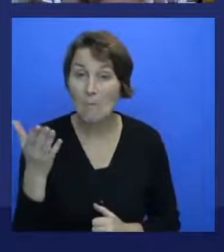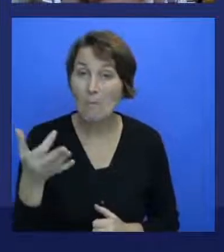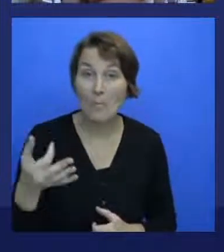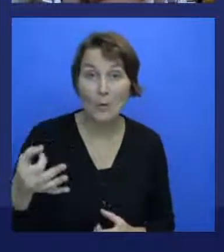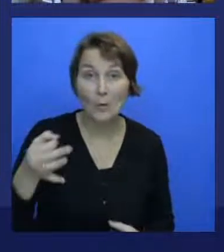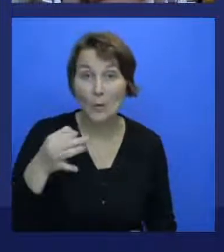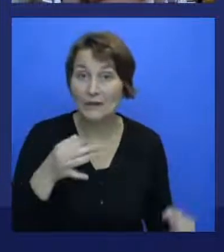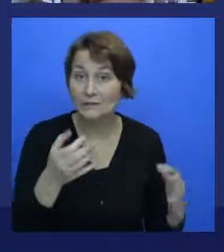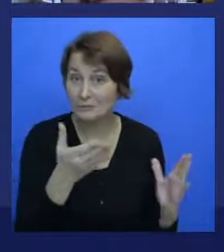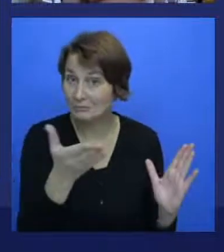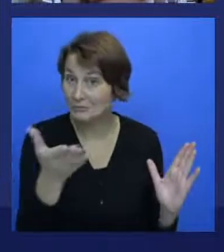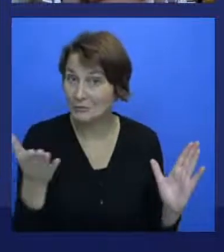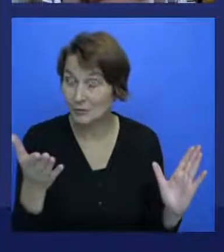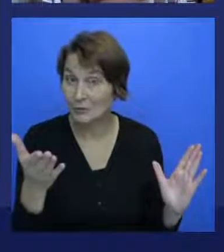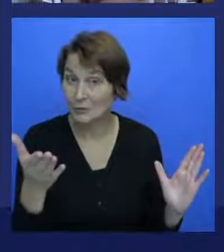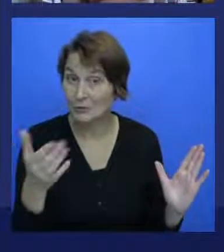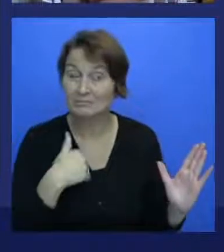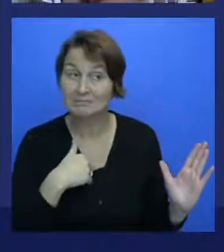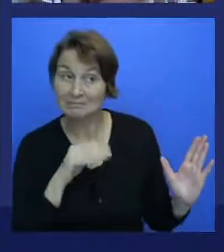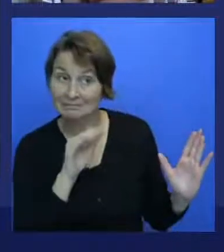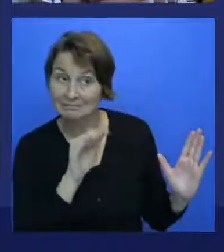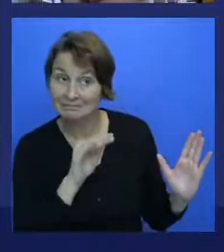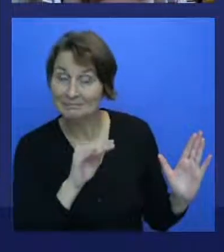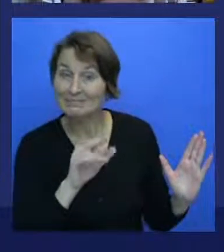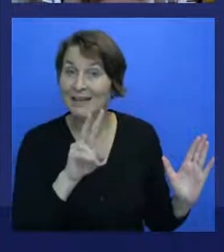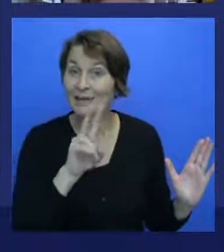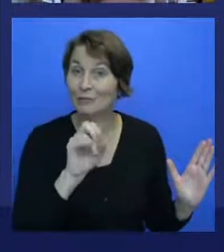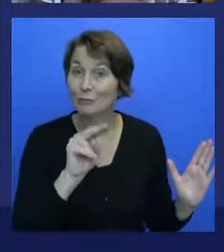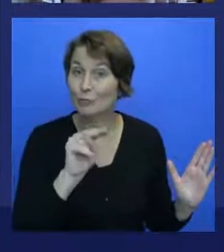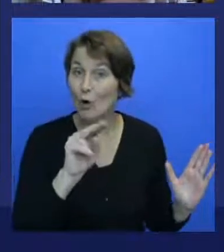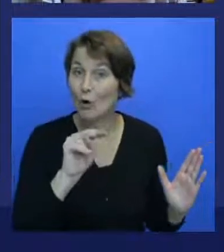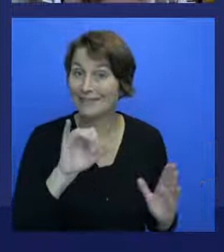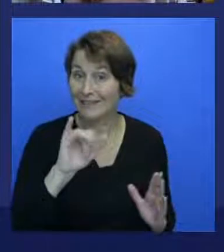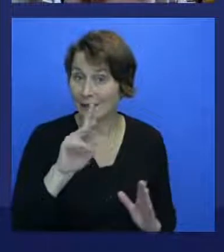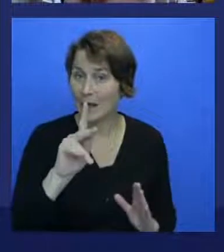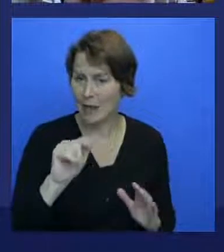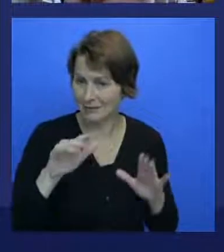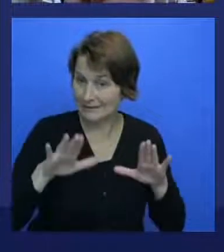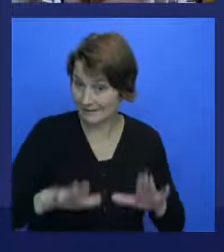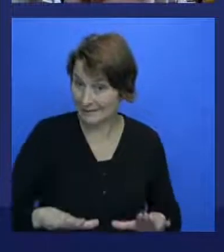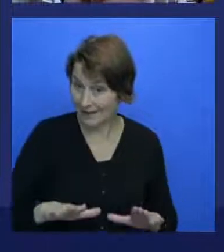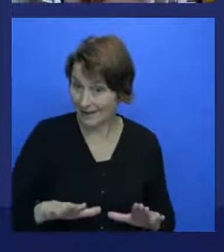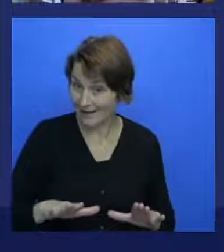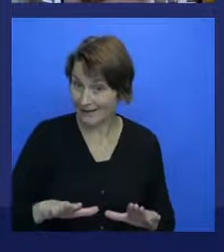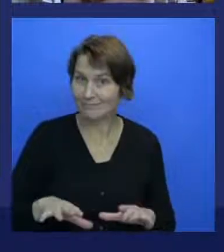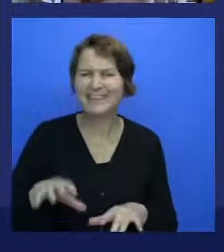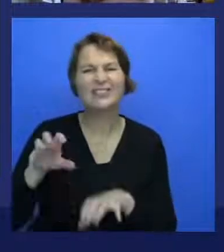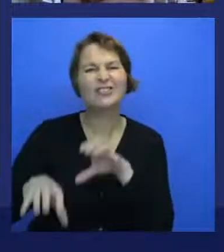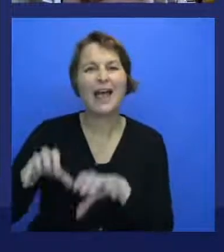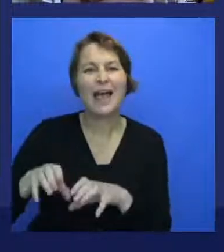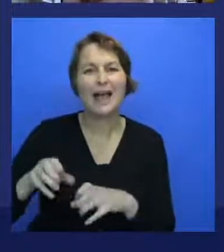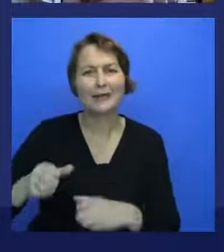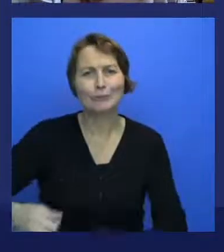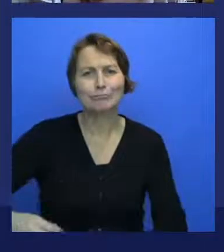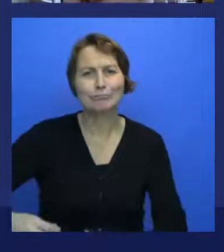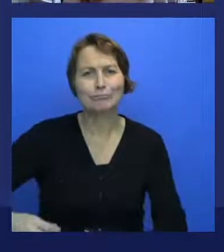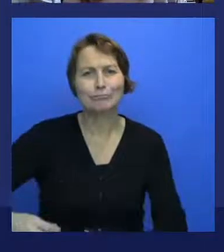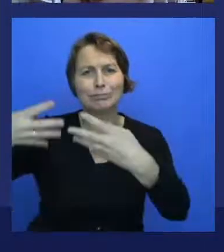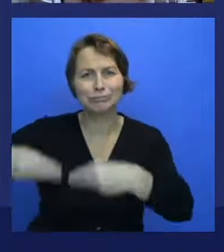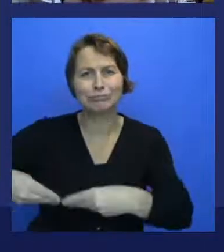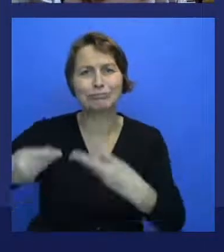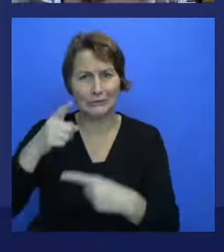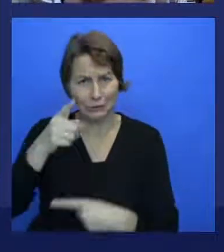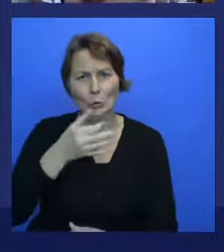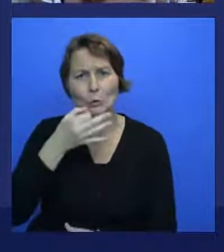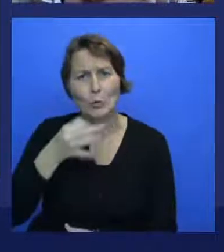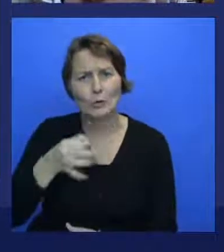like to ask of Veronica, she will stick around, I guess, in the live chat. and then try to answer a few more questions.